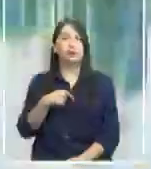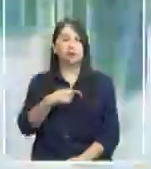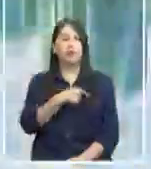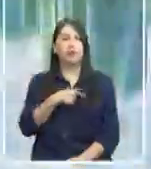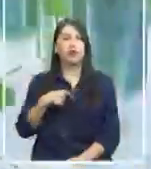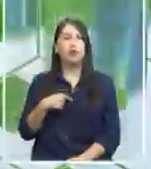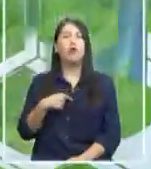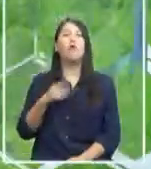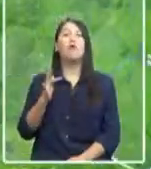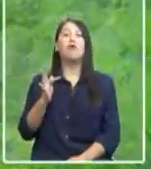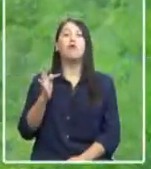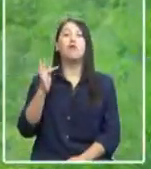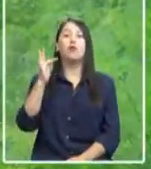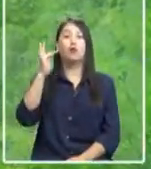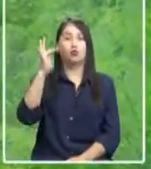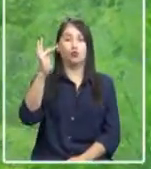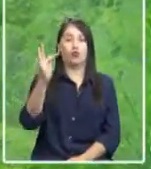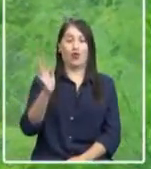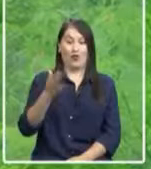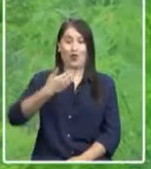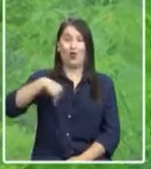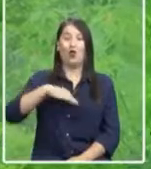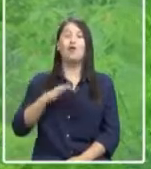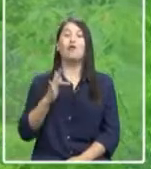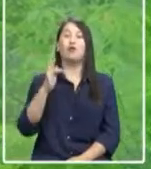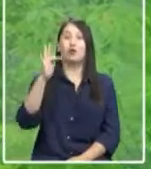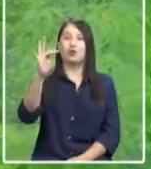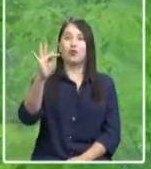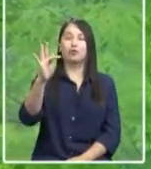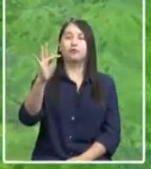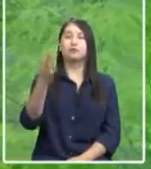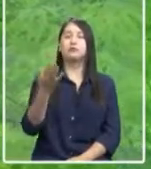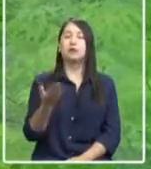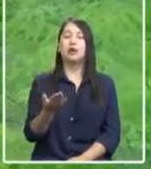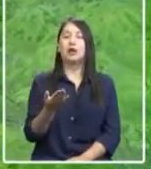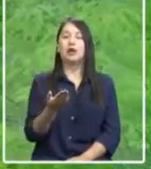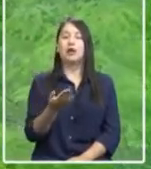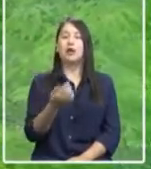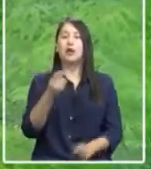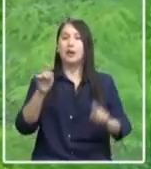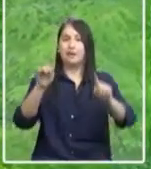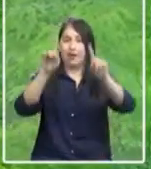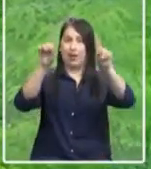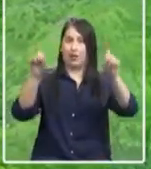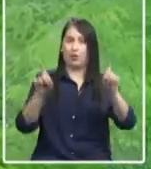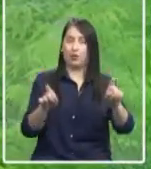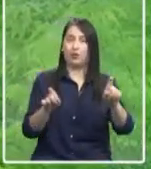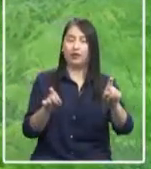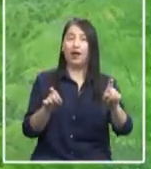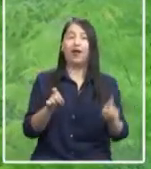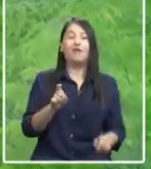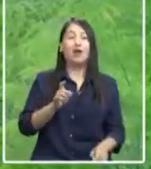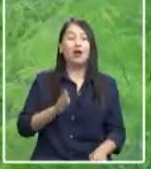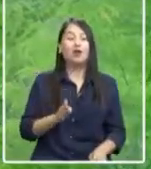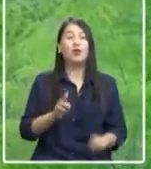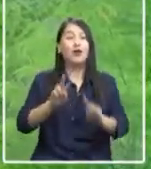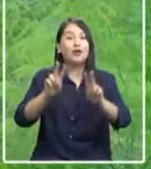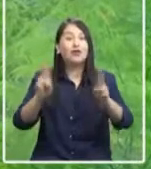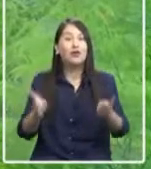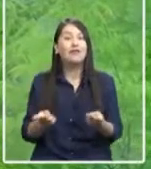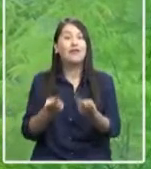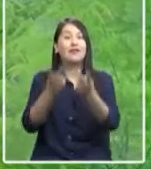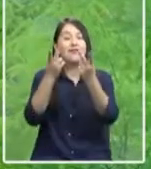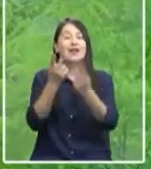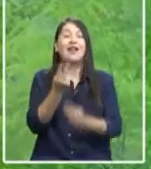and raising the question whether they will survive the way the world has been prepared by their